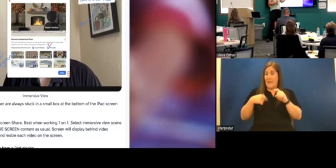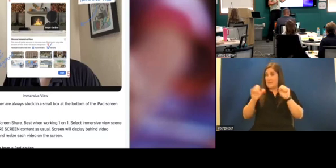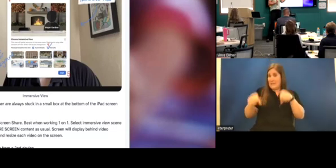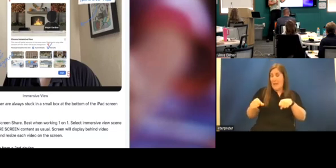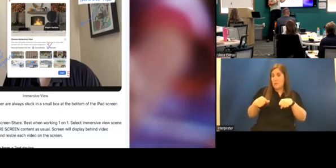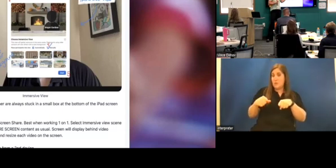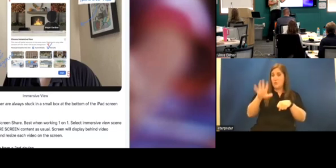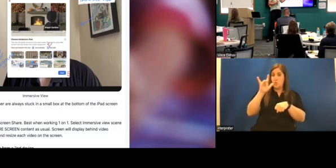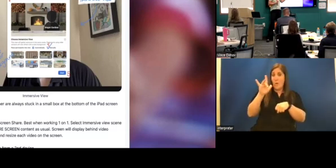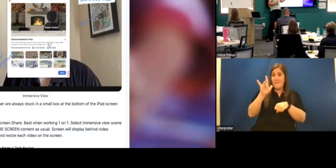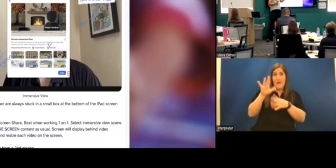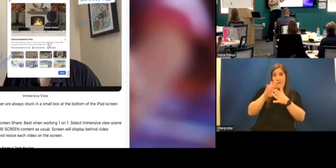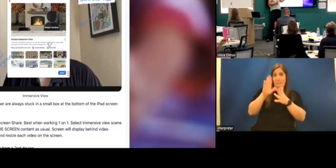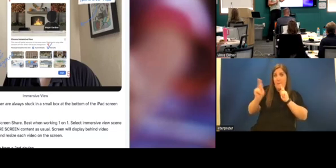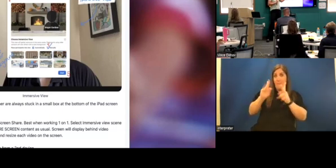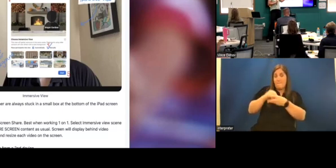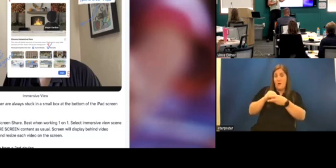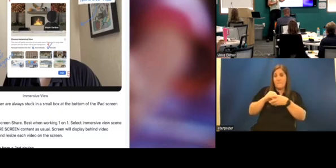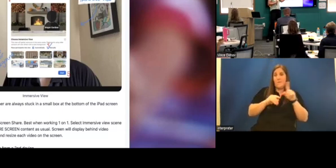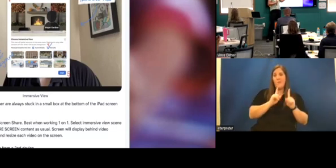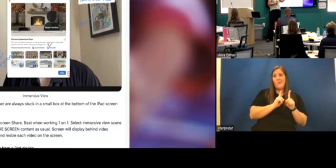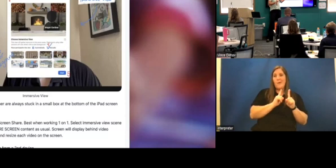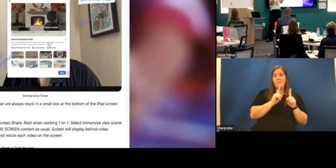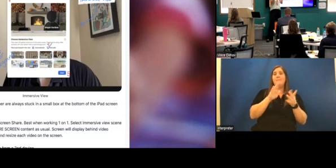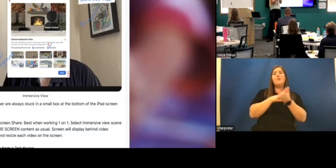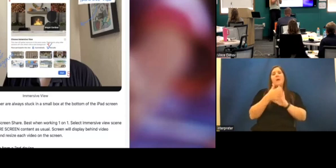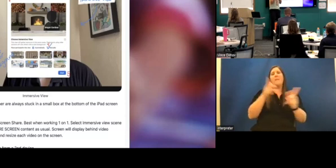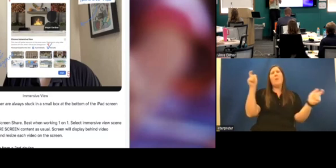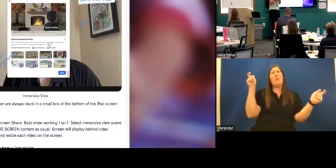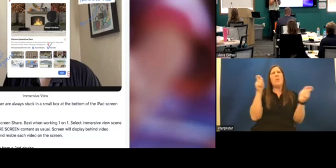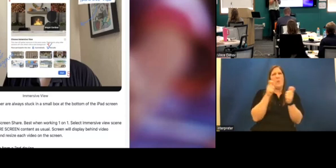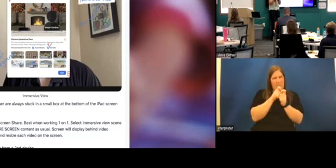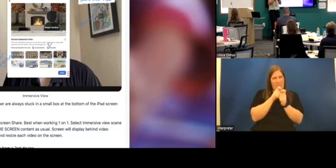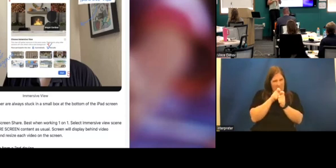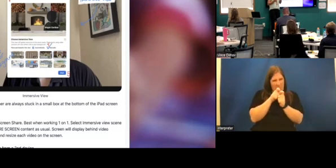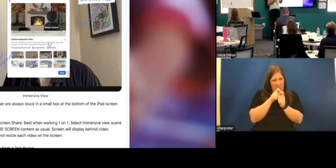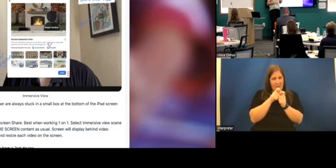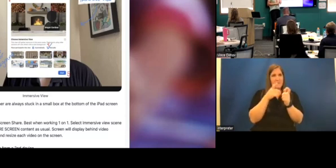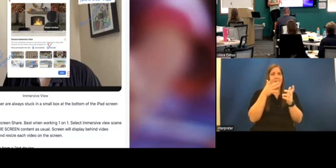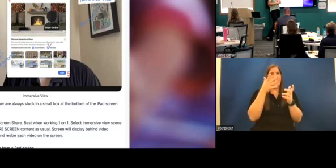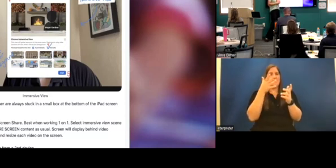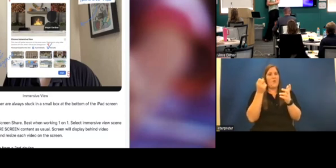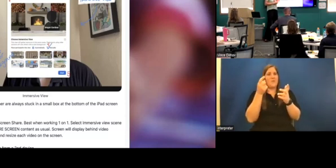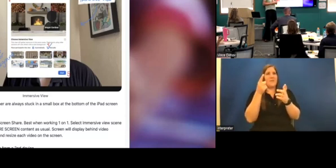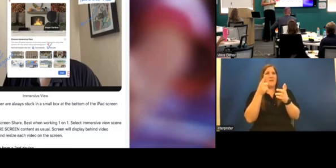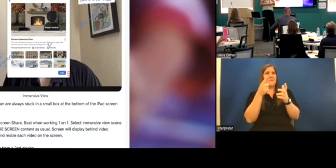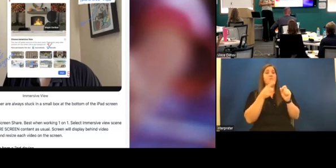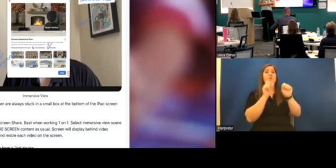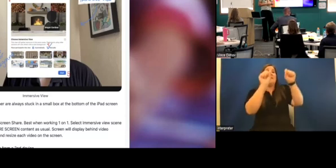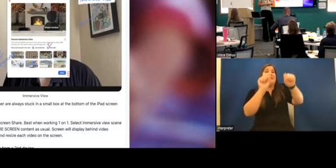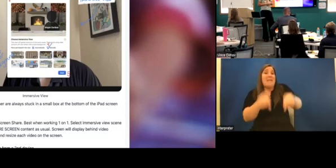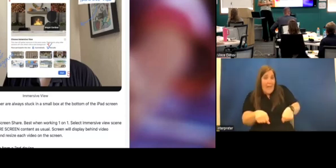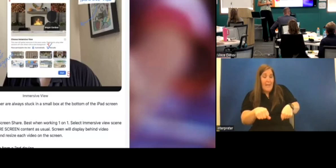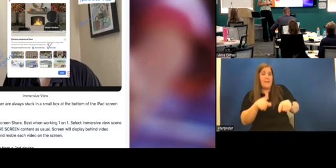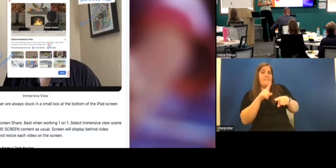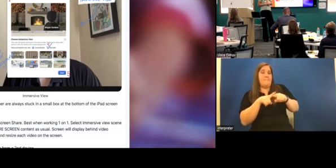in this 25 one. Okay. It will It's go, just that they're You're small. just super small. yeah, you're just super small in this little tiny chair. I thought you were saying you couldn't Yeah. use it unless